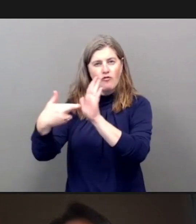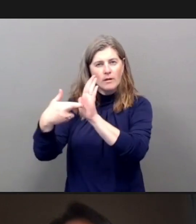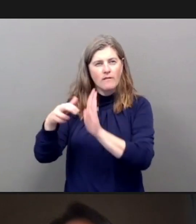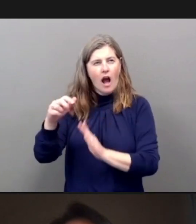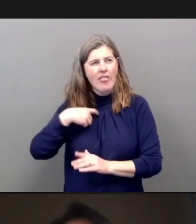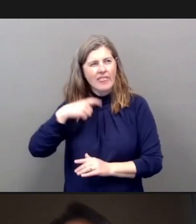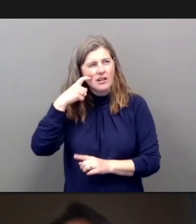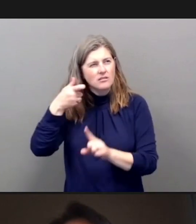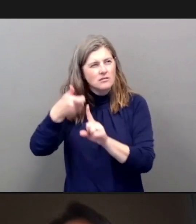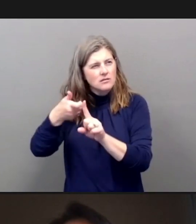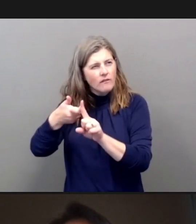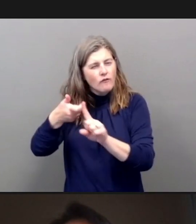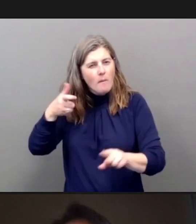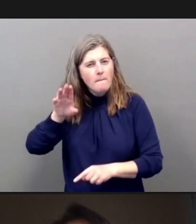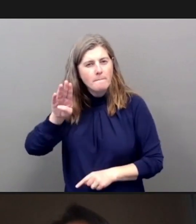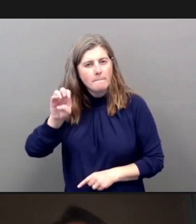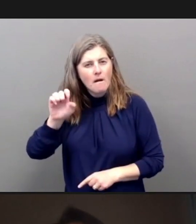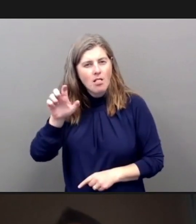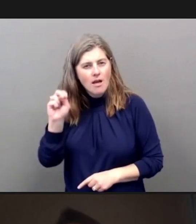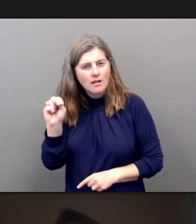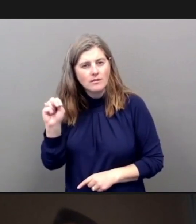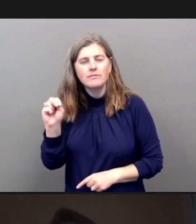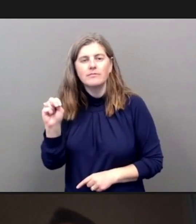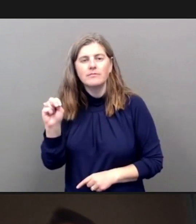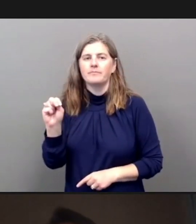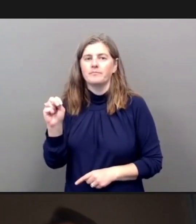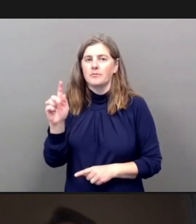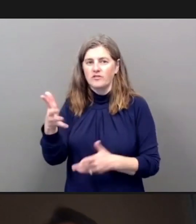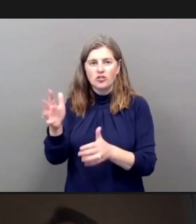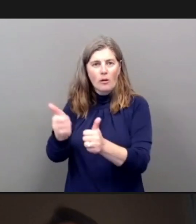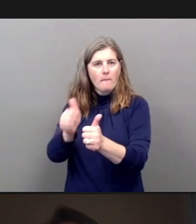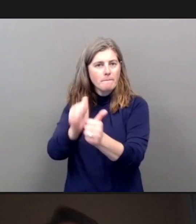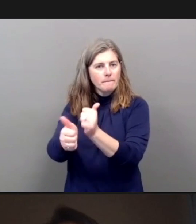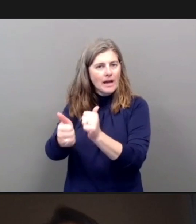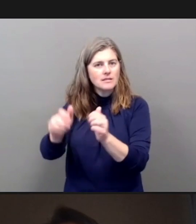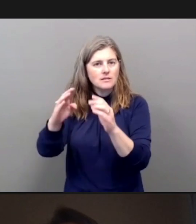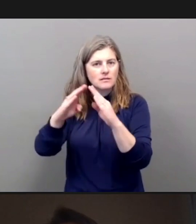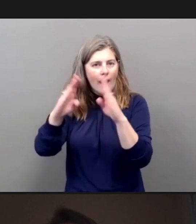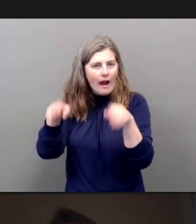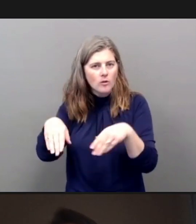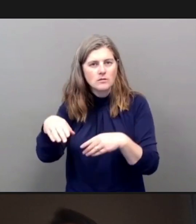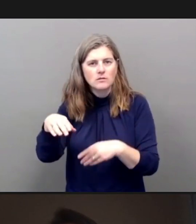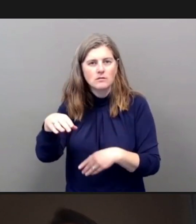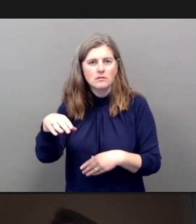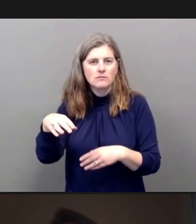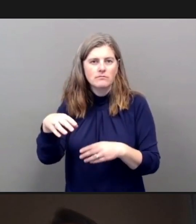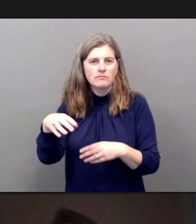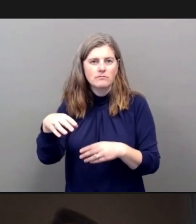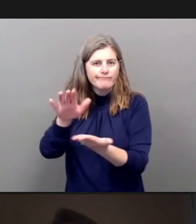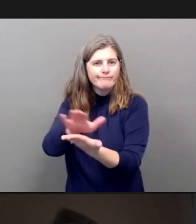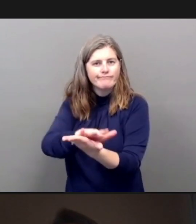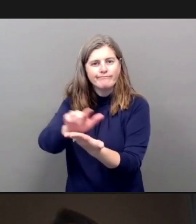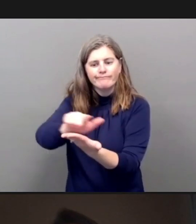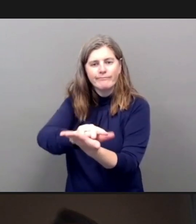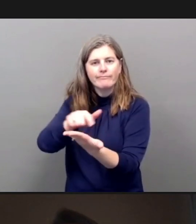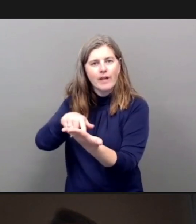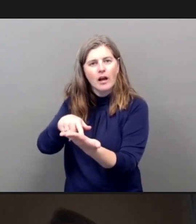Belen, passed a House memorial to look at the future of public health